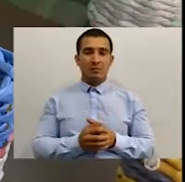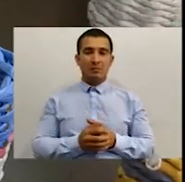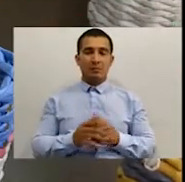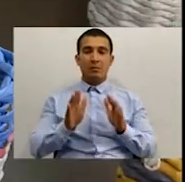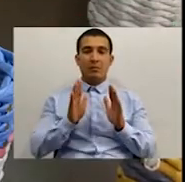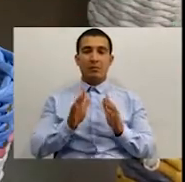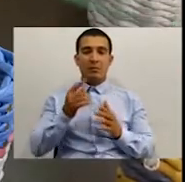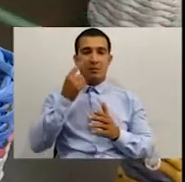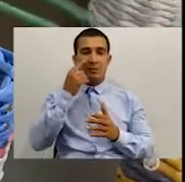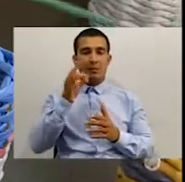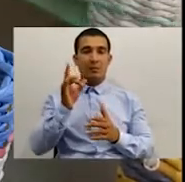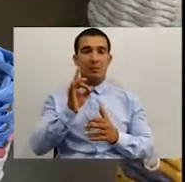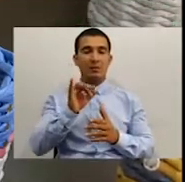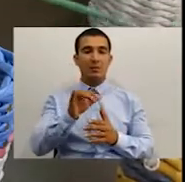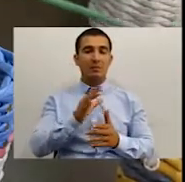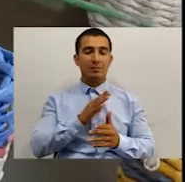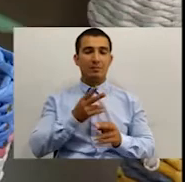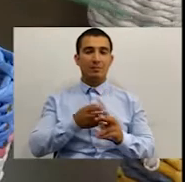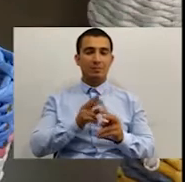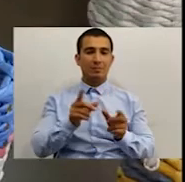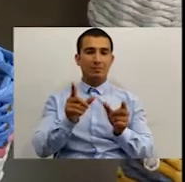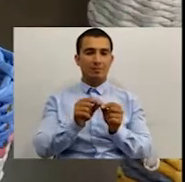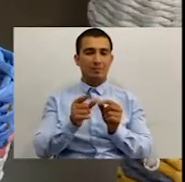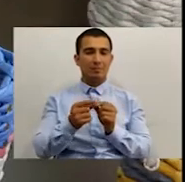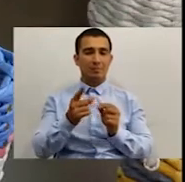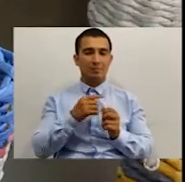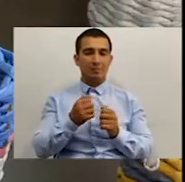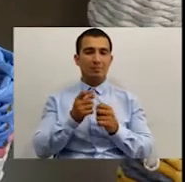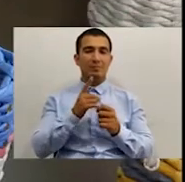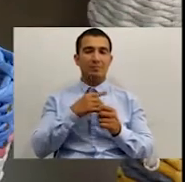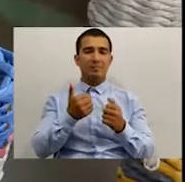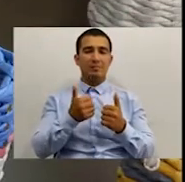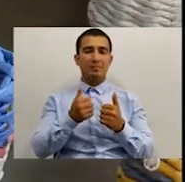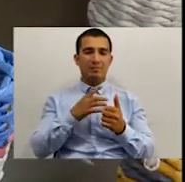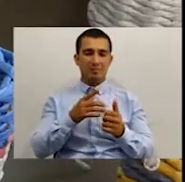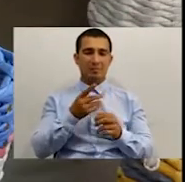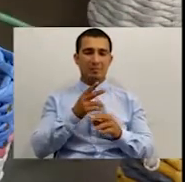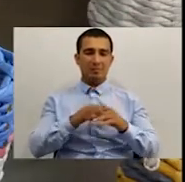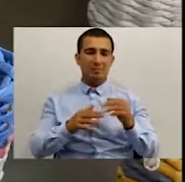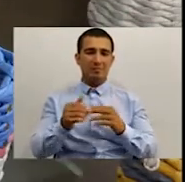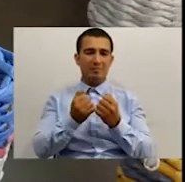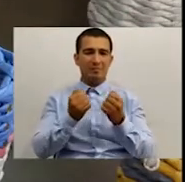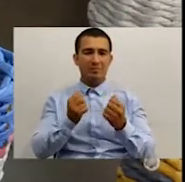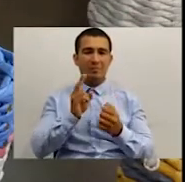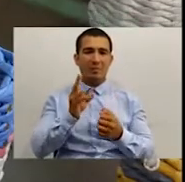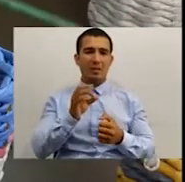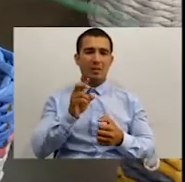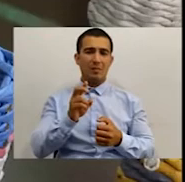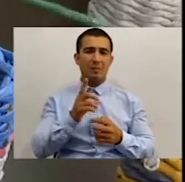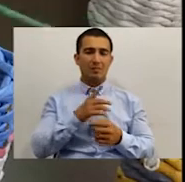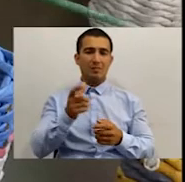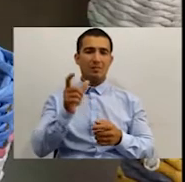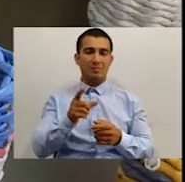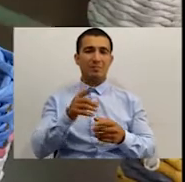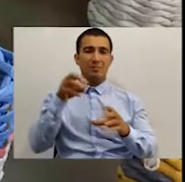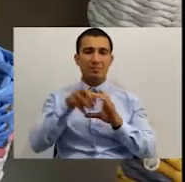Faqat qolipga sal qapishtirib to'qiymiz. O'shanda bir tekstda chiqadi. Qolipsiz ham to'qisa bo'ladi. Endi